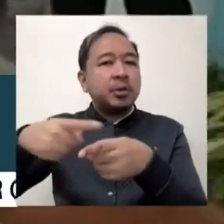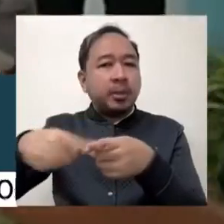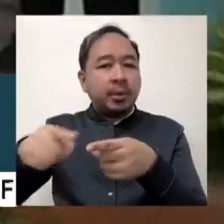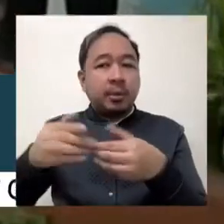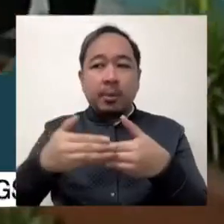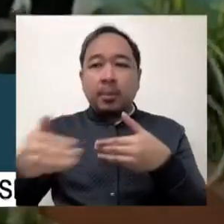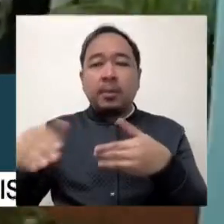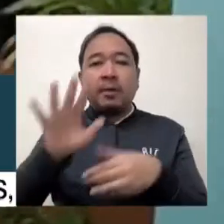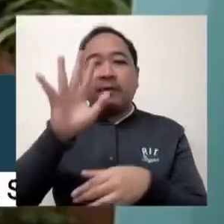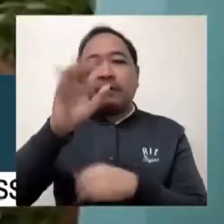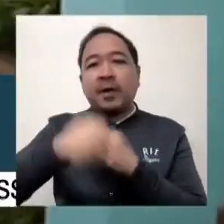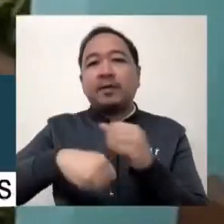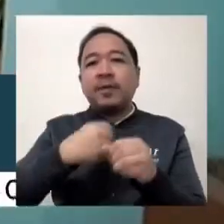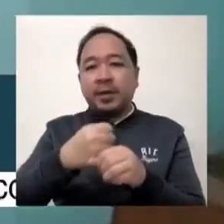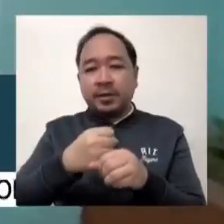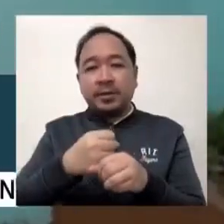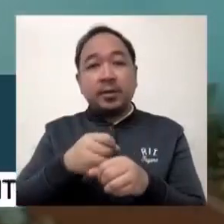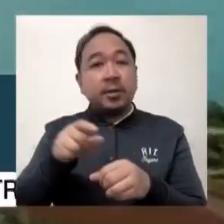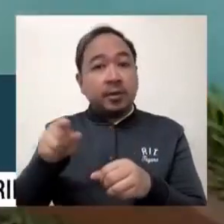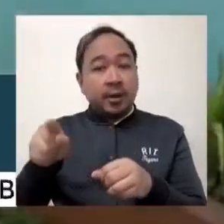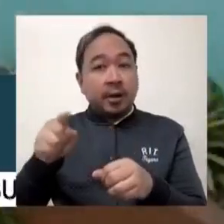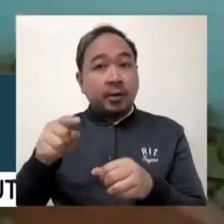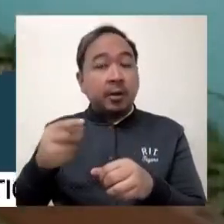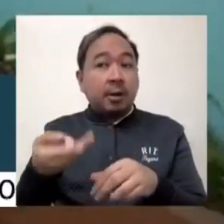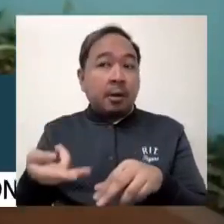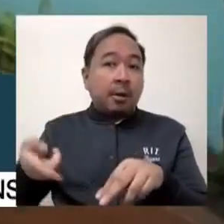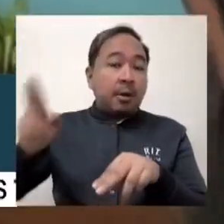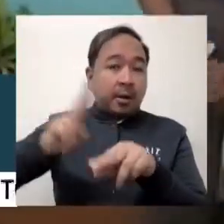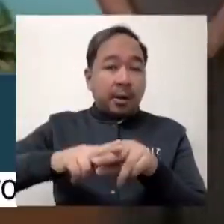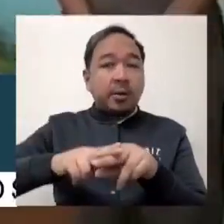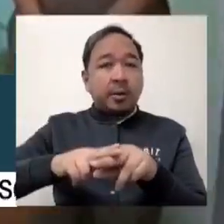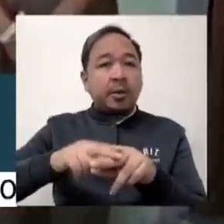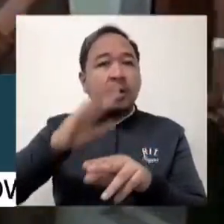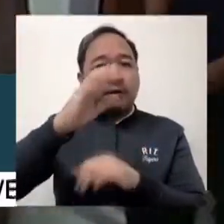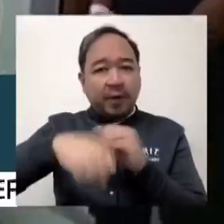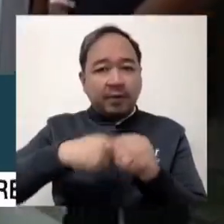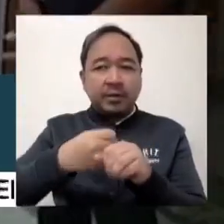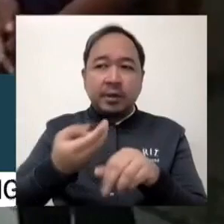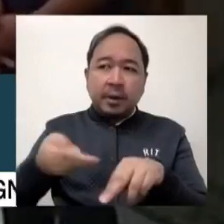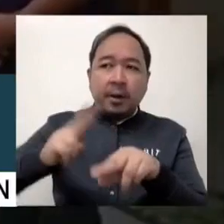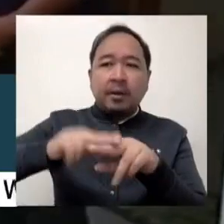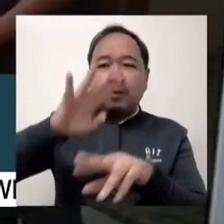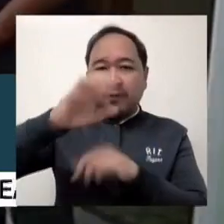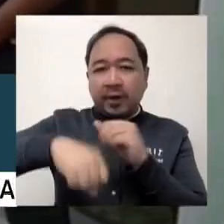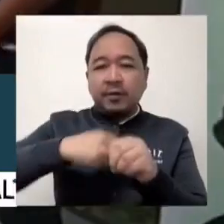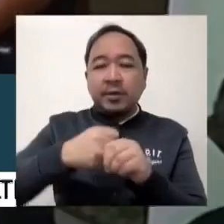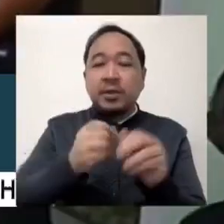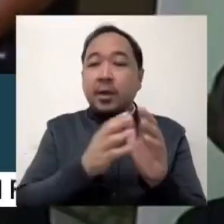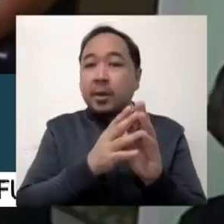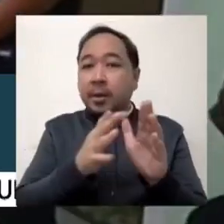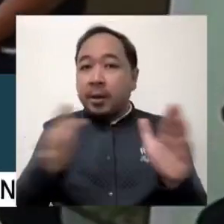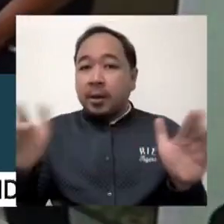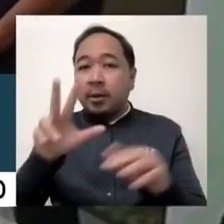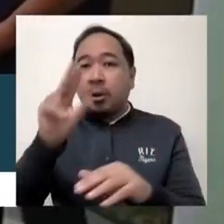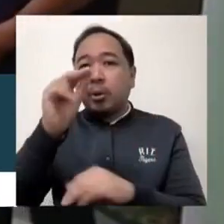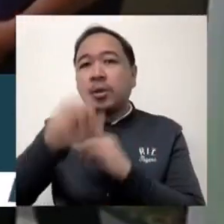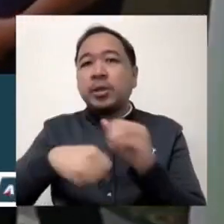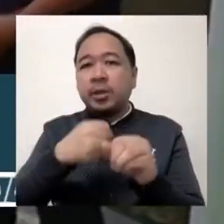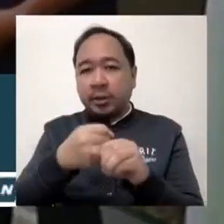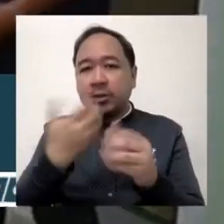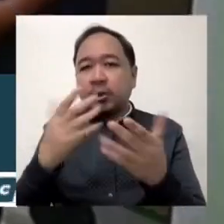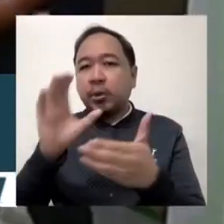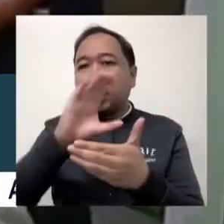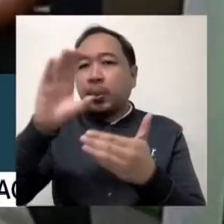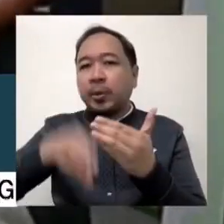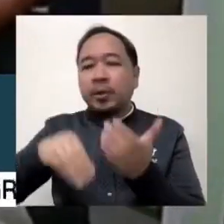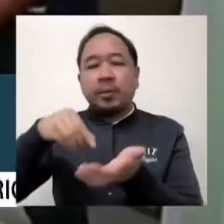here. That amount is expected to increase every 5 years until the 30th year when they are expected to fully pay for